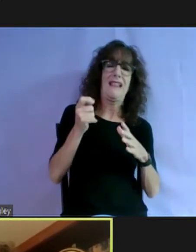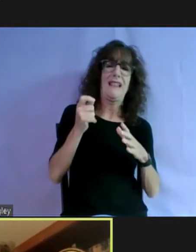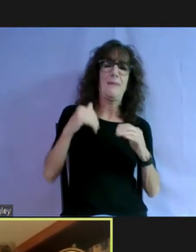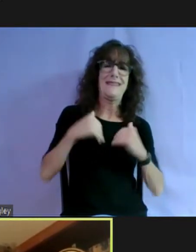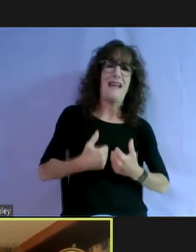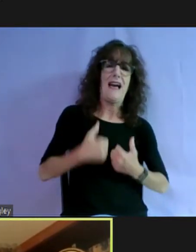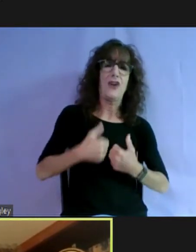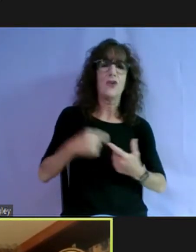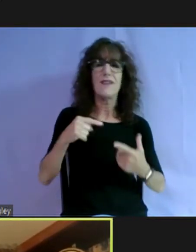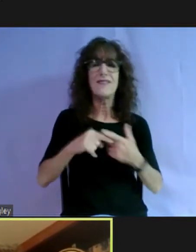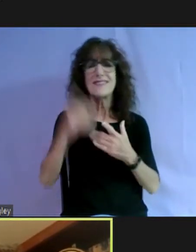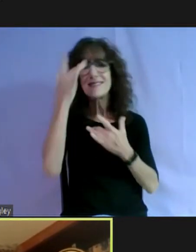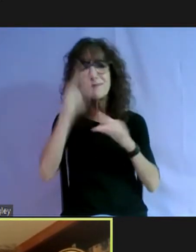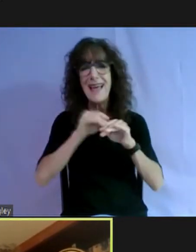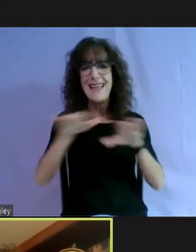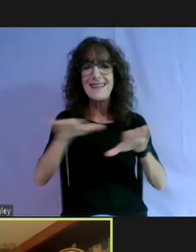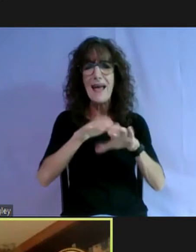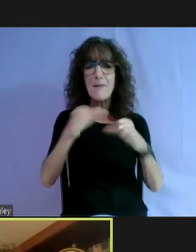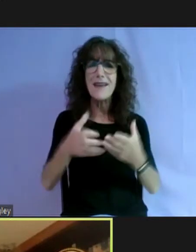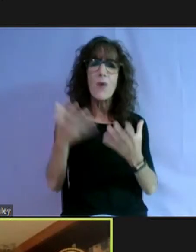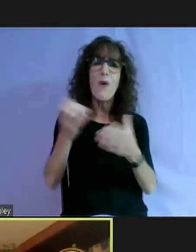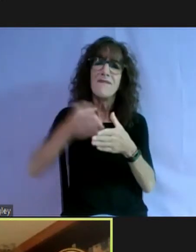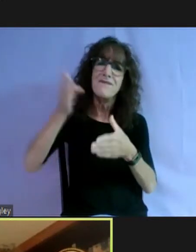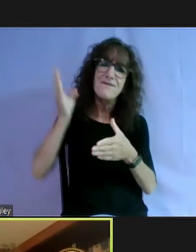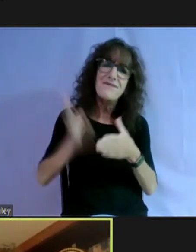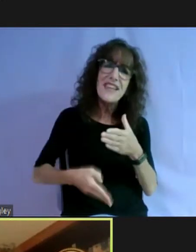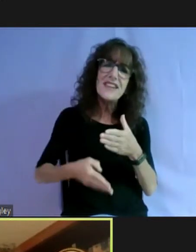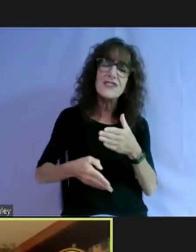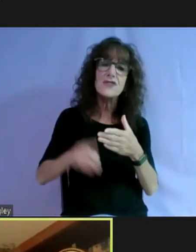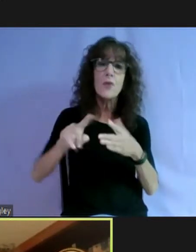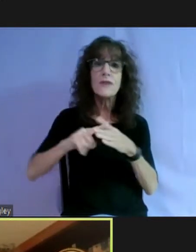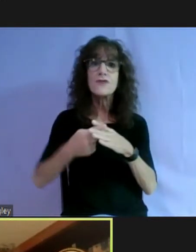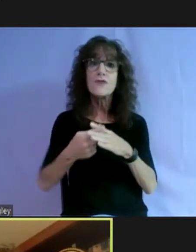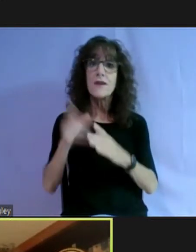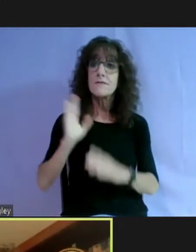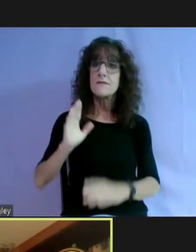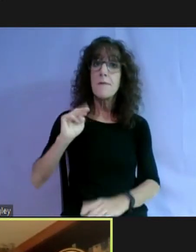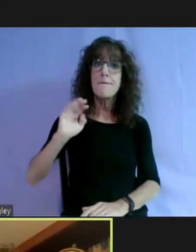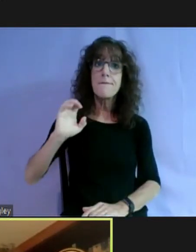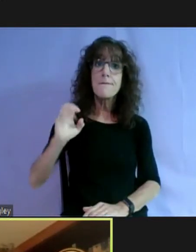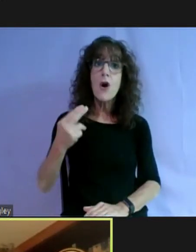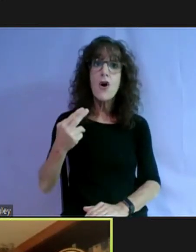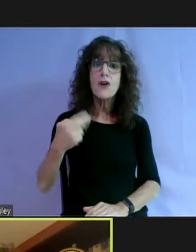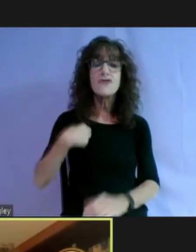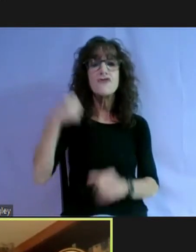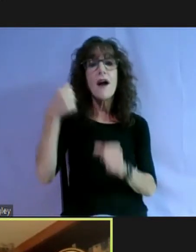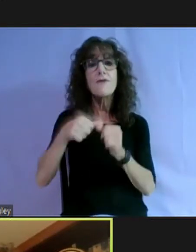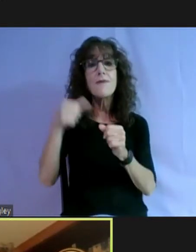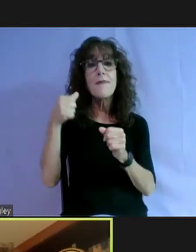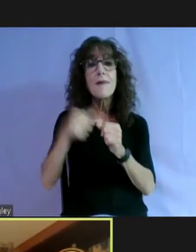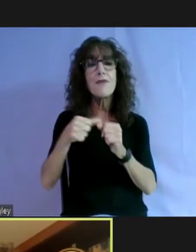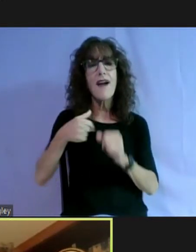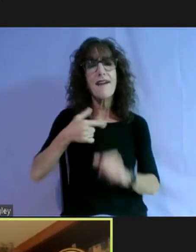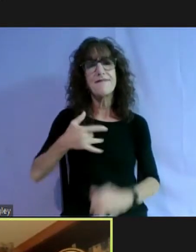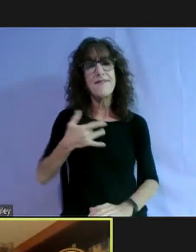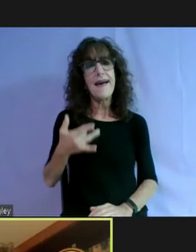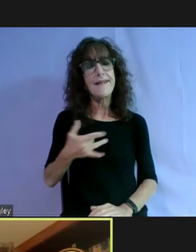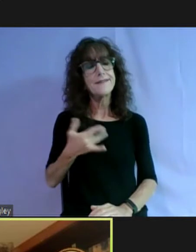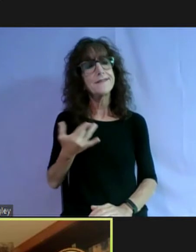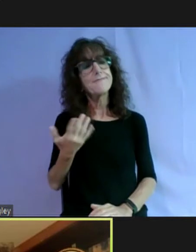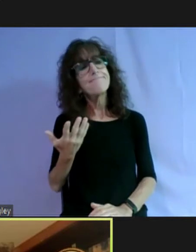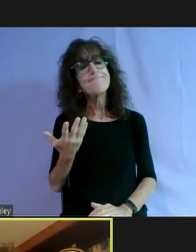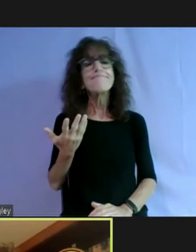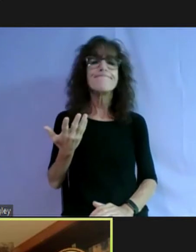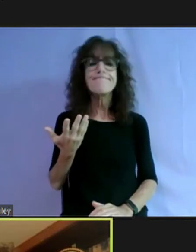go away. When it started back in March, I remember feeling a sense